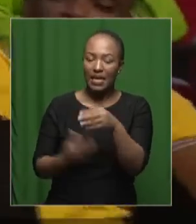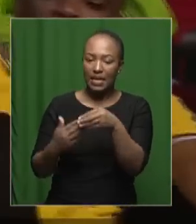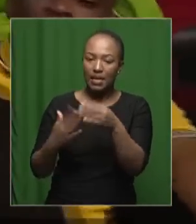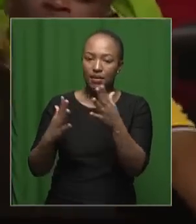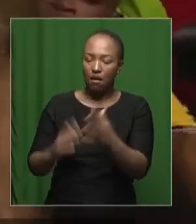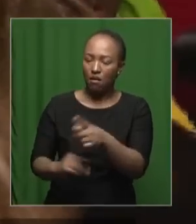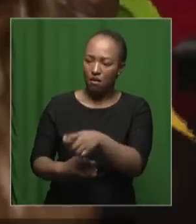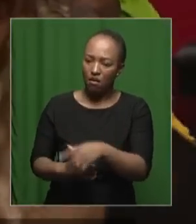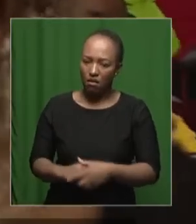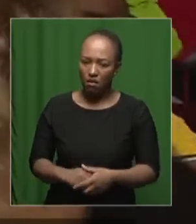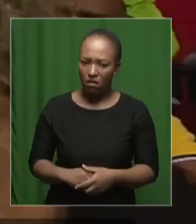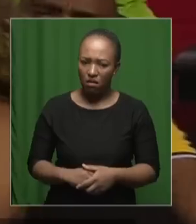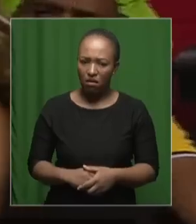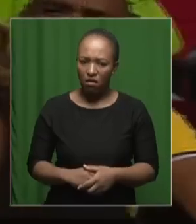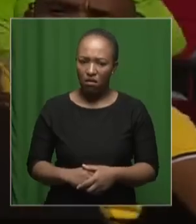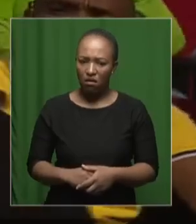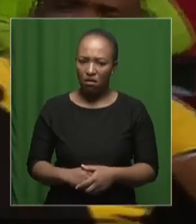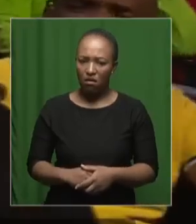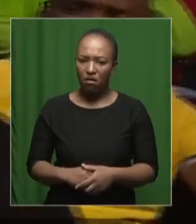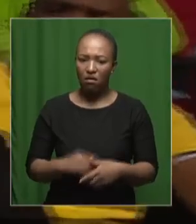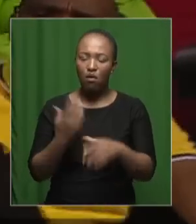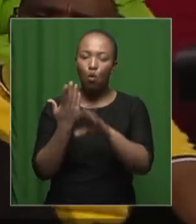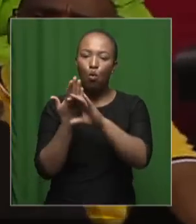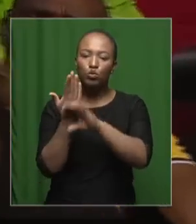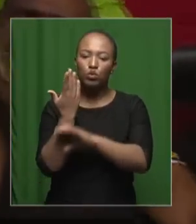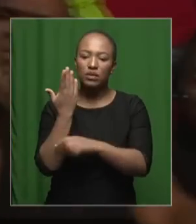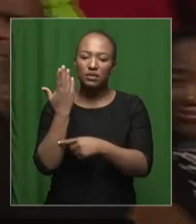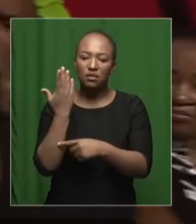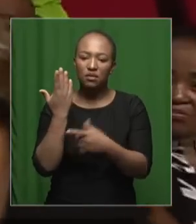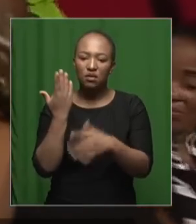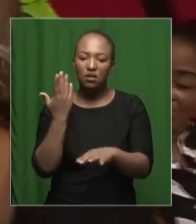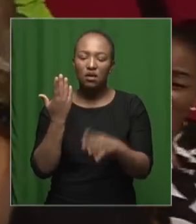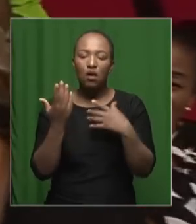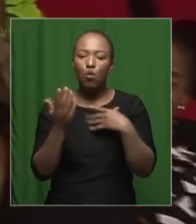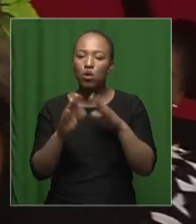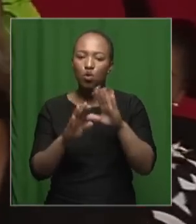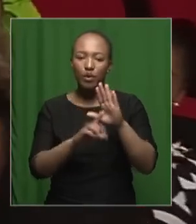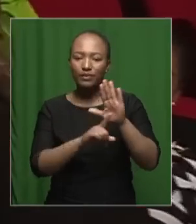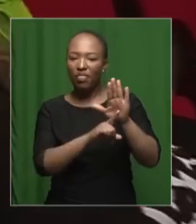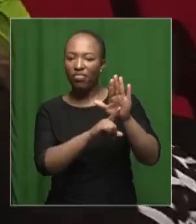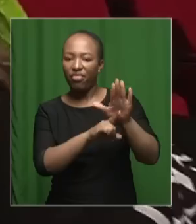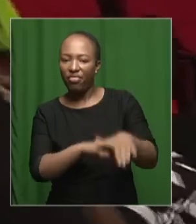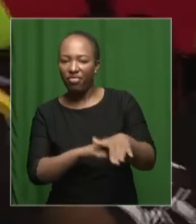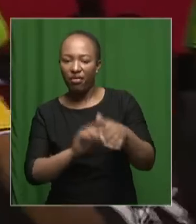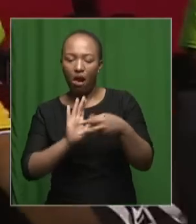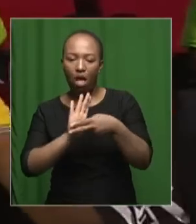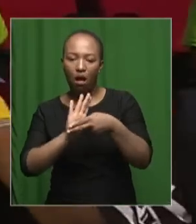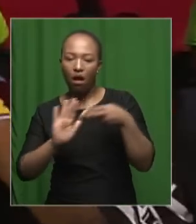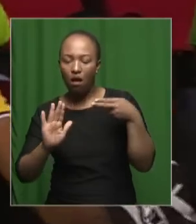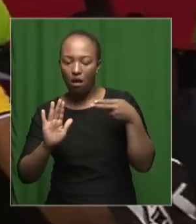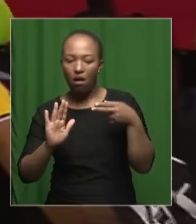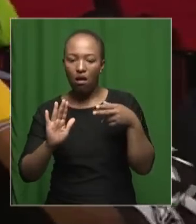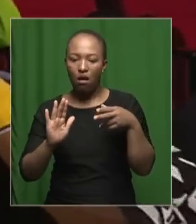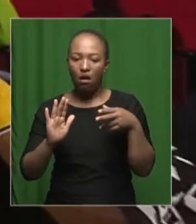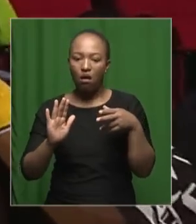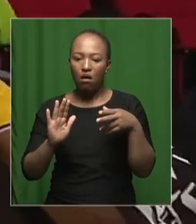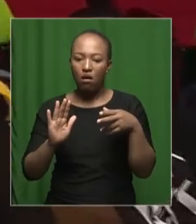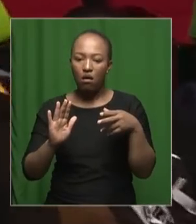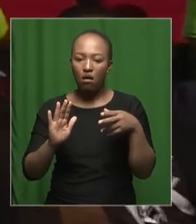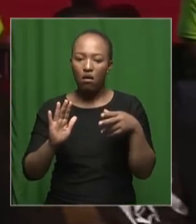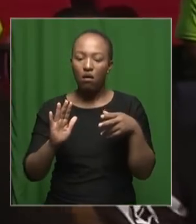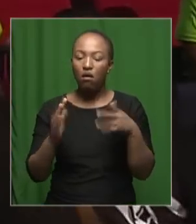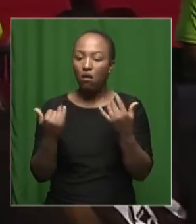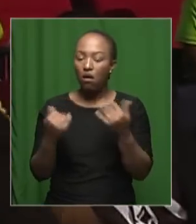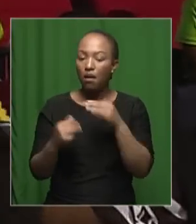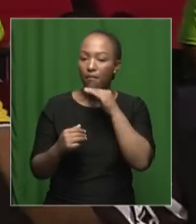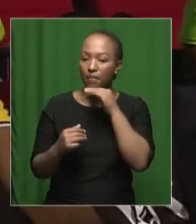How can you, in the same breath, endorse constitutional ideals of non-discrimination, non-stereotyping not being stereotypical, and in that